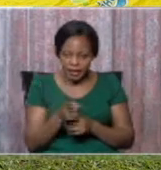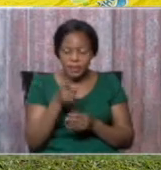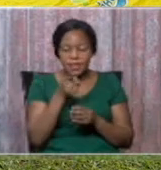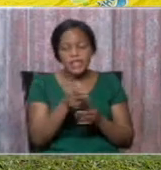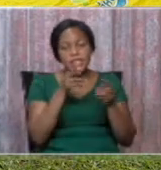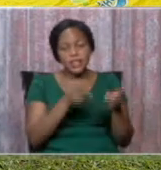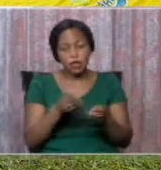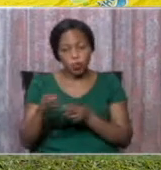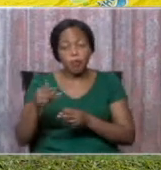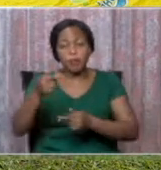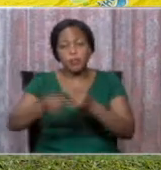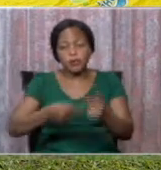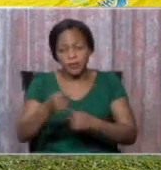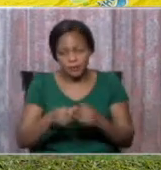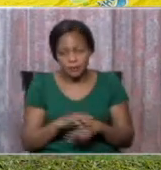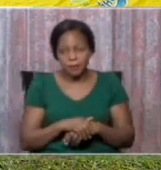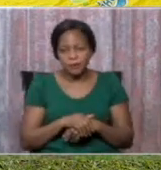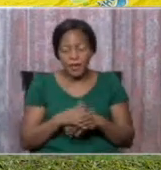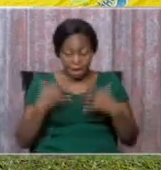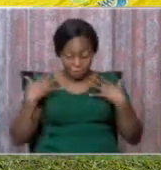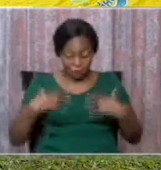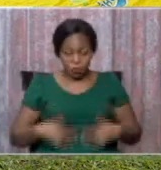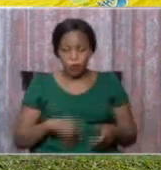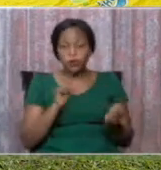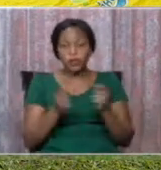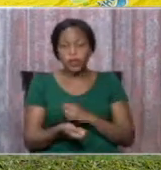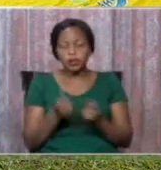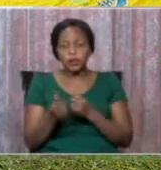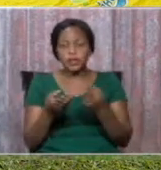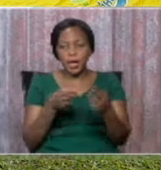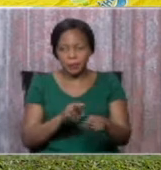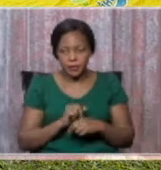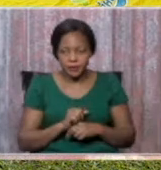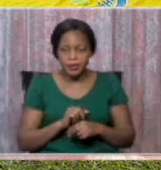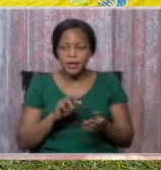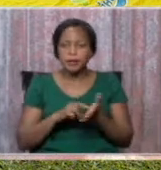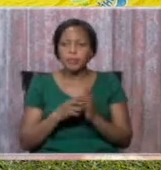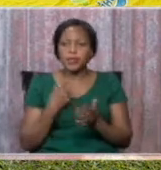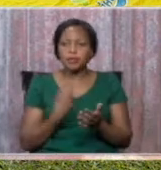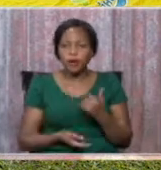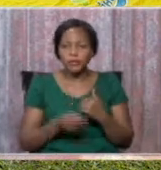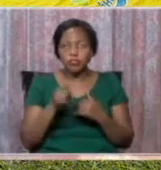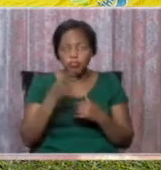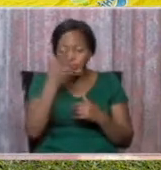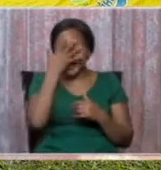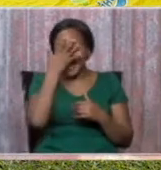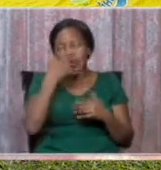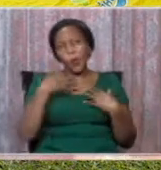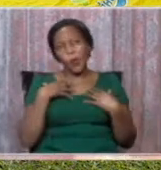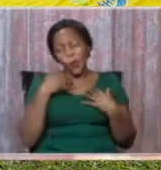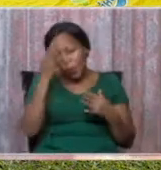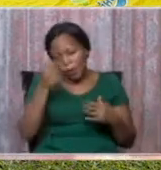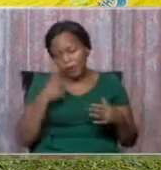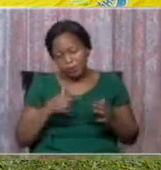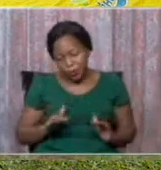it. I know that some boys, when they are in their bathrooms, especially in boarding schools, they keep peeping at each